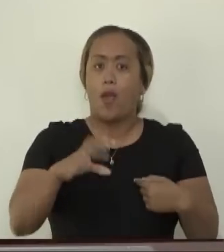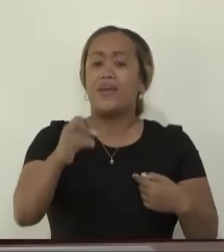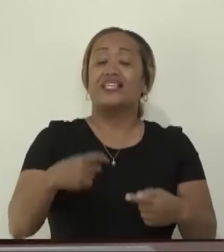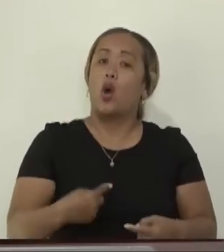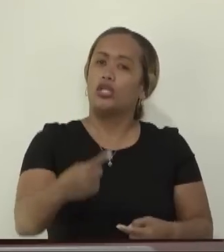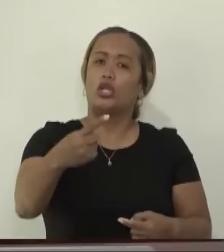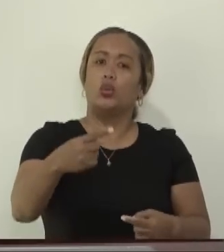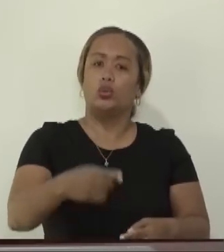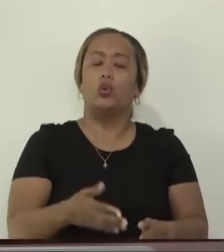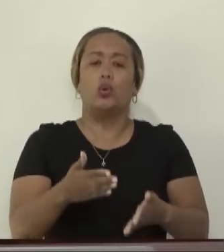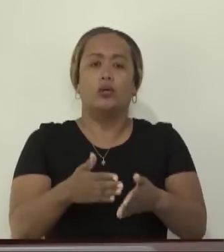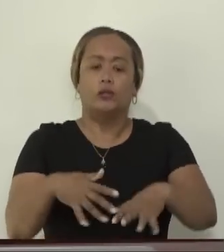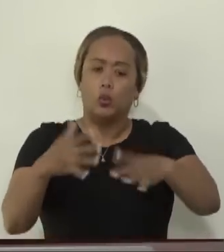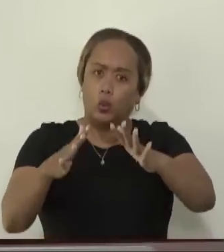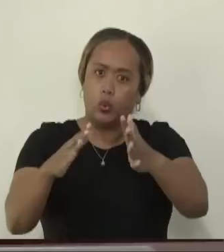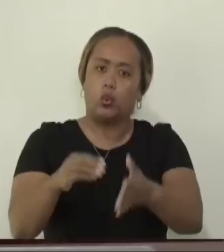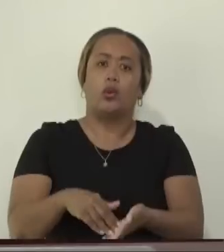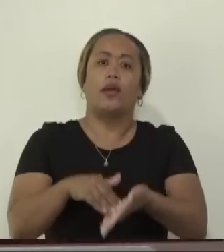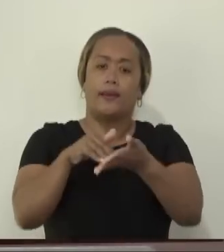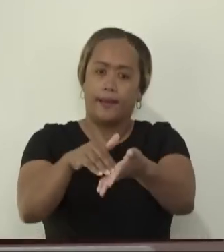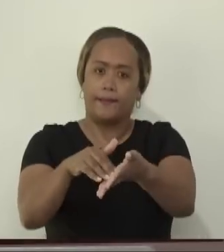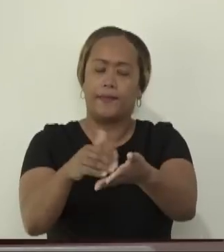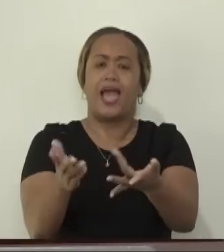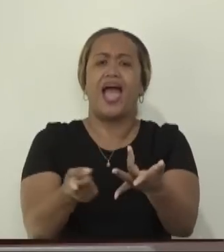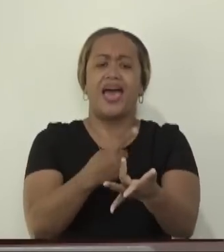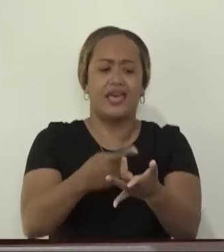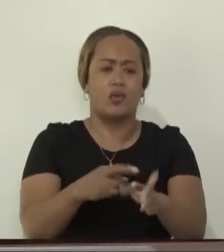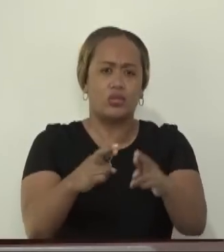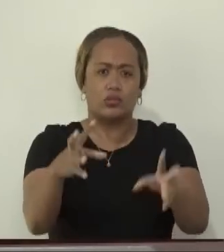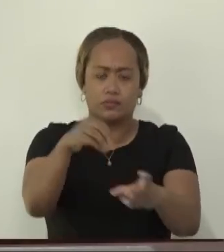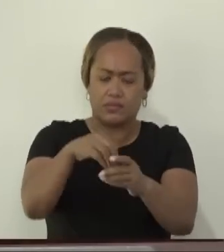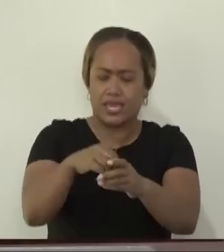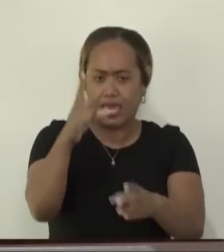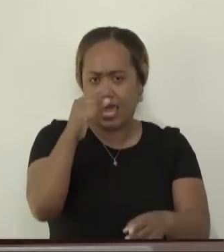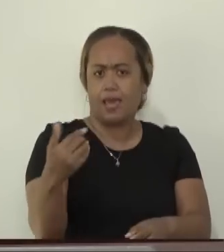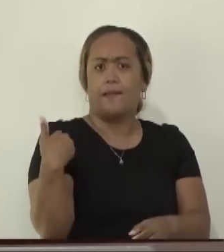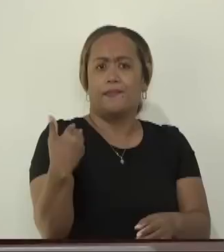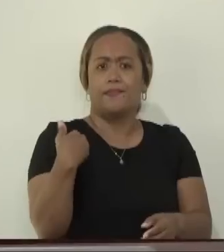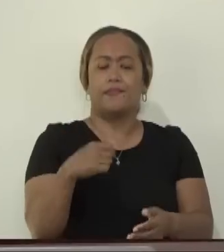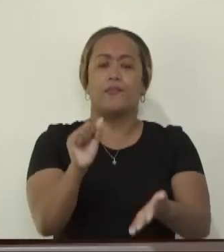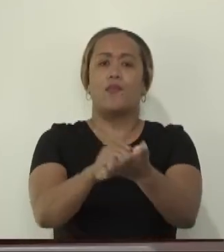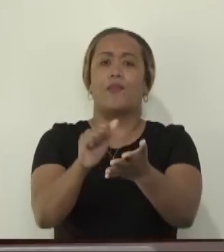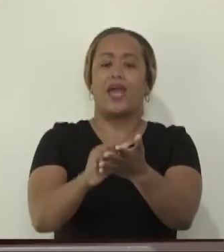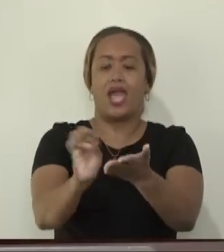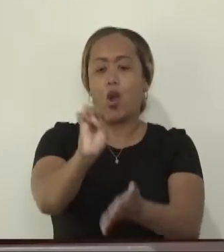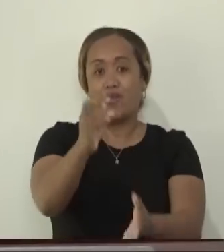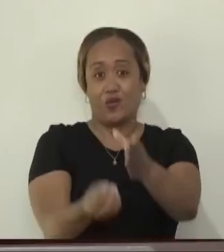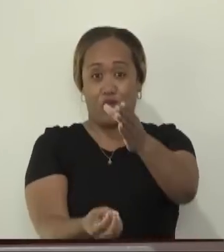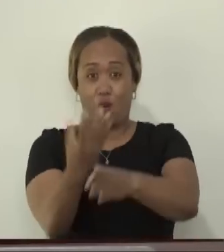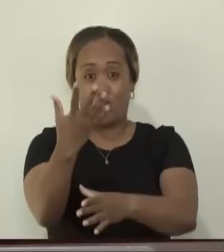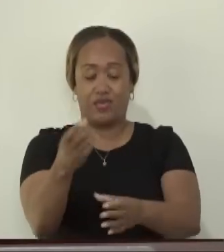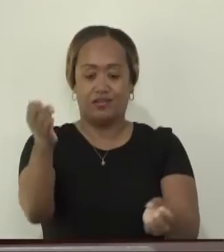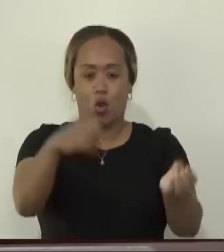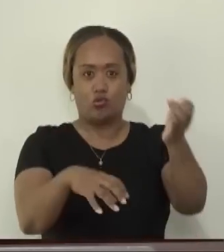to incentivize our resource-based sectors so that they can effectively contribute to economic growth